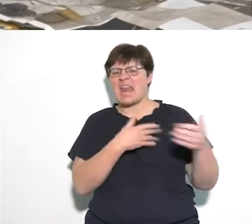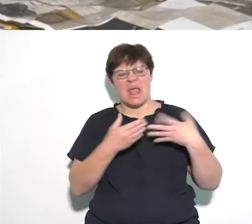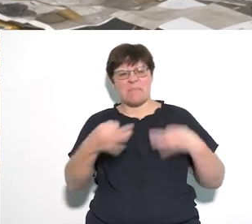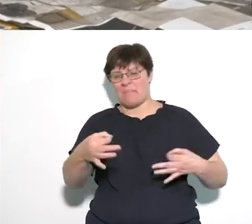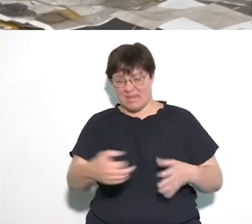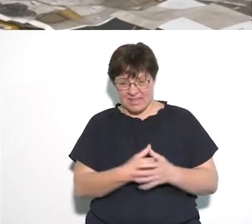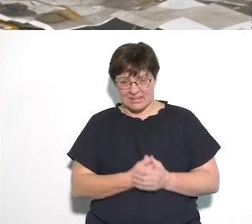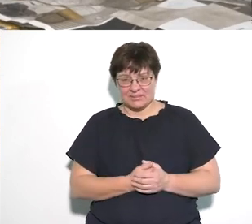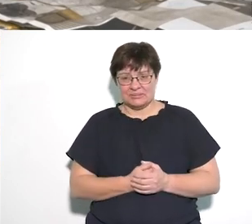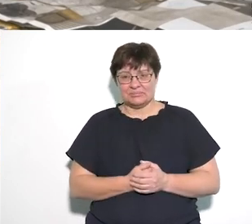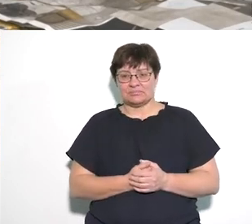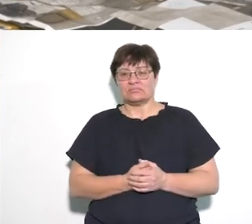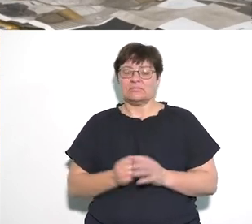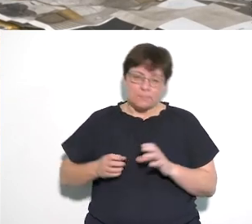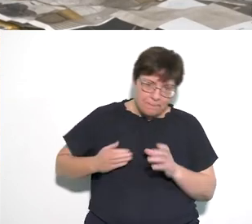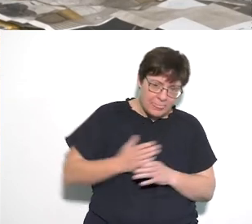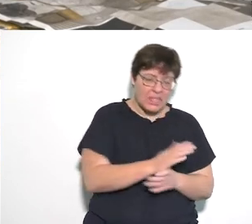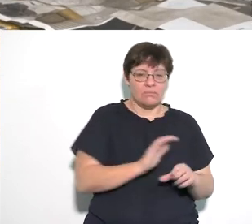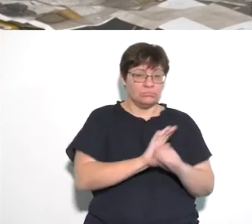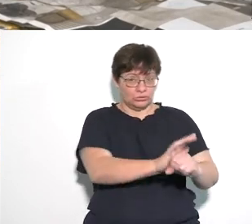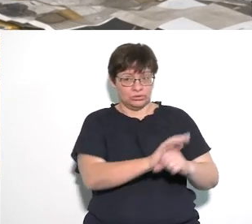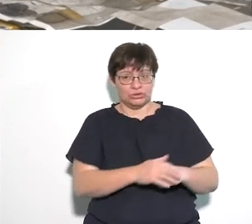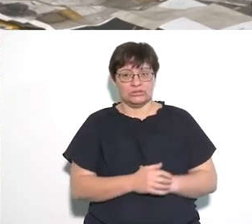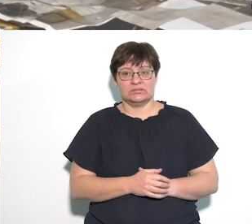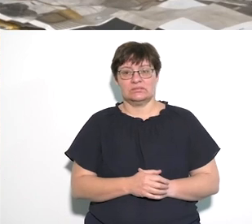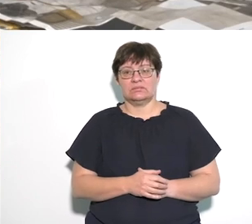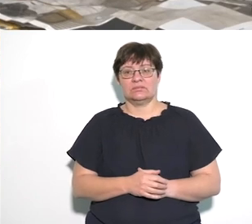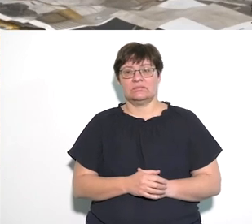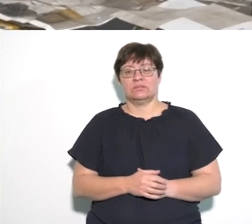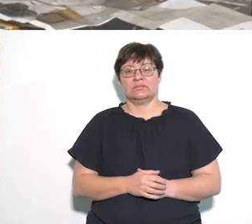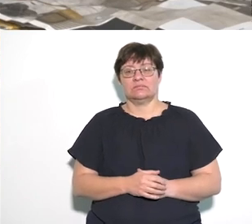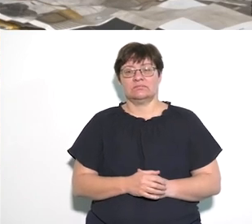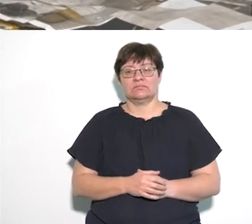is absolutely fine. Push it through